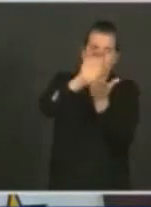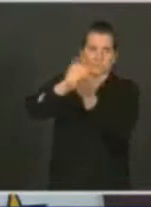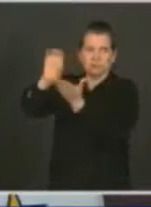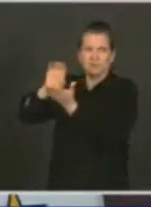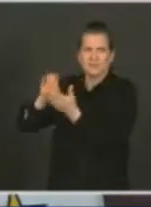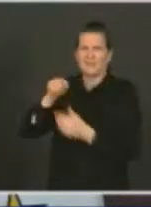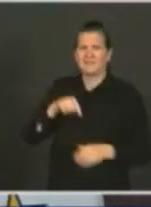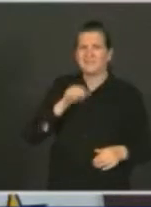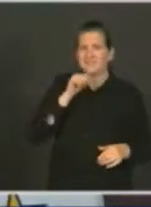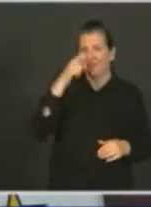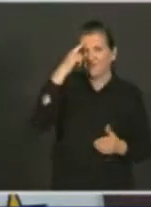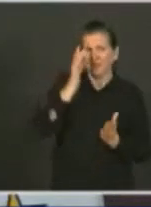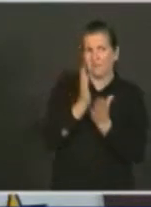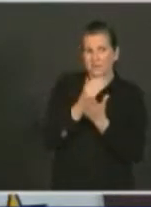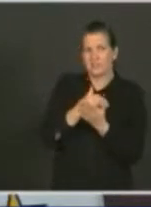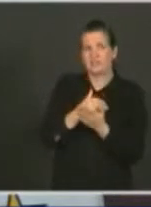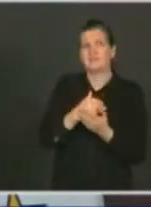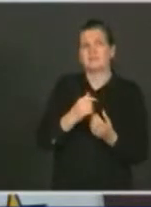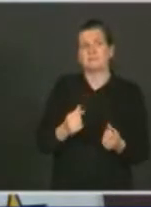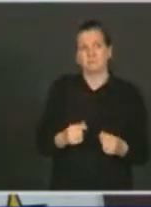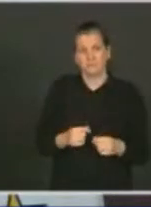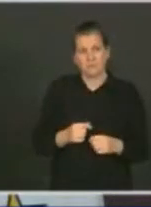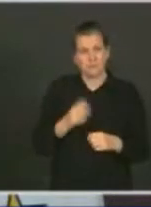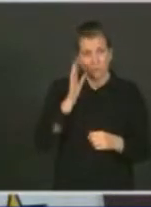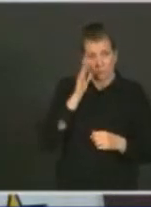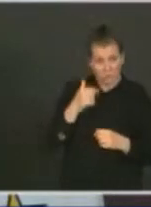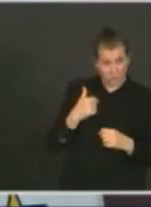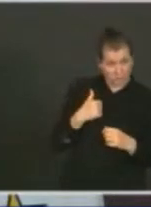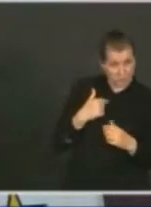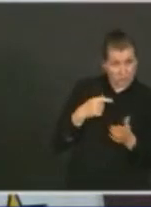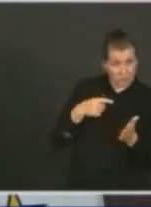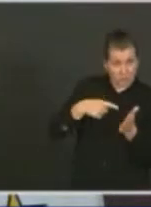There are definitely going to be a lot more expenses than I would have hoped.